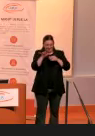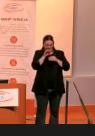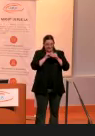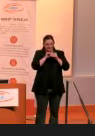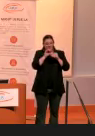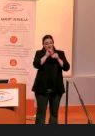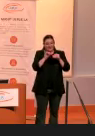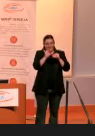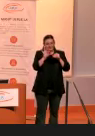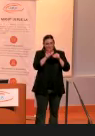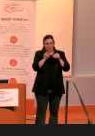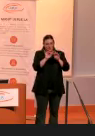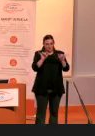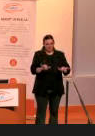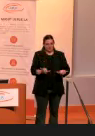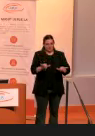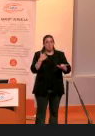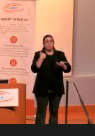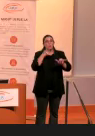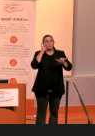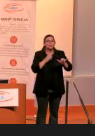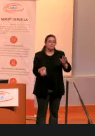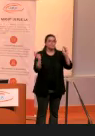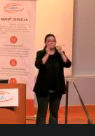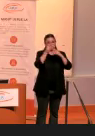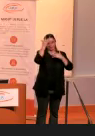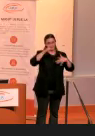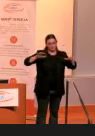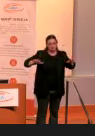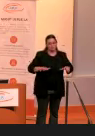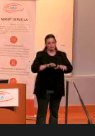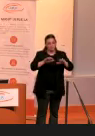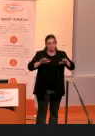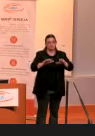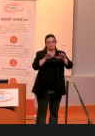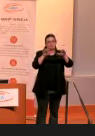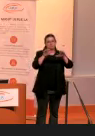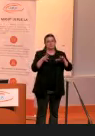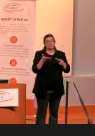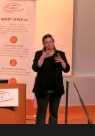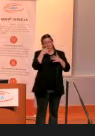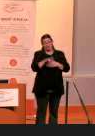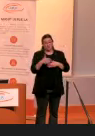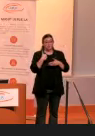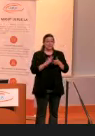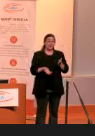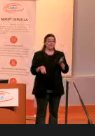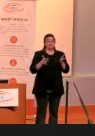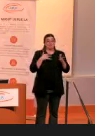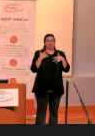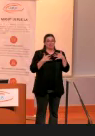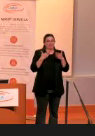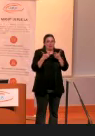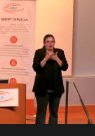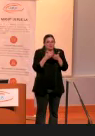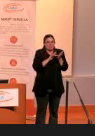more disease activity. And there are several other drugs in exciting phase 3 clinical